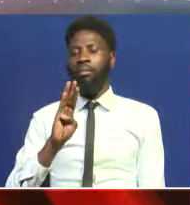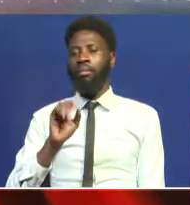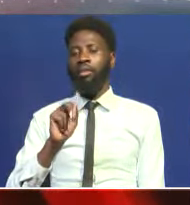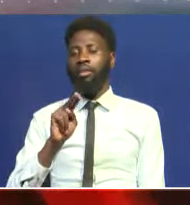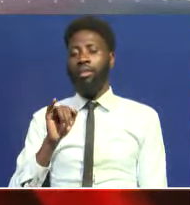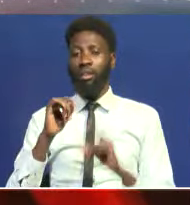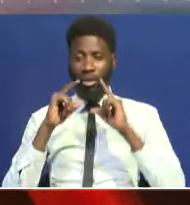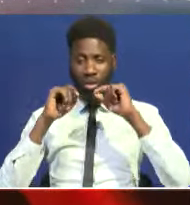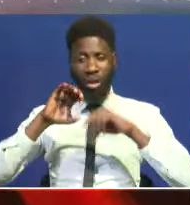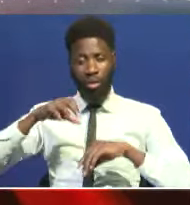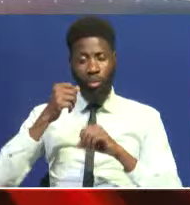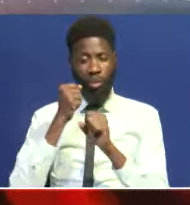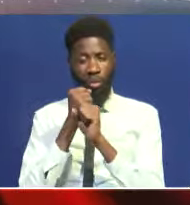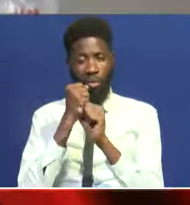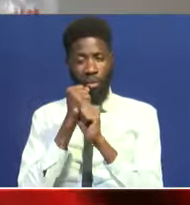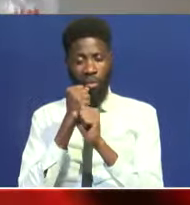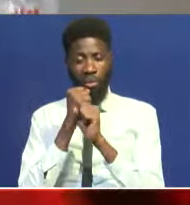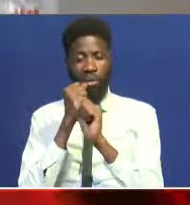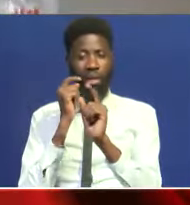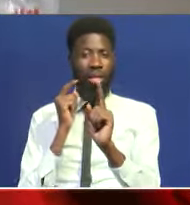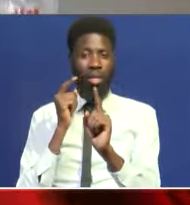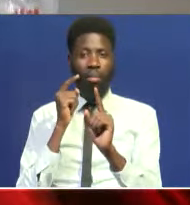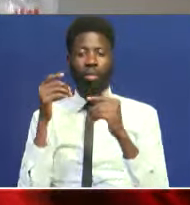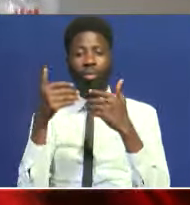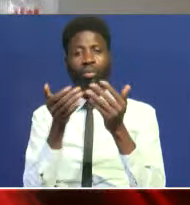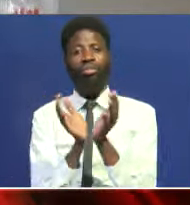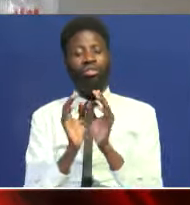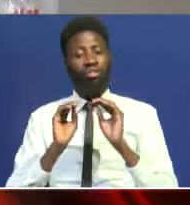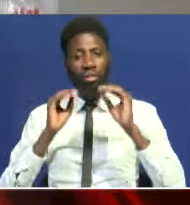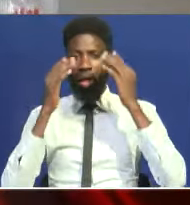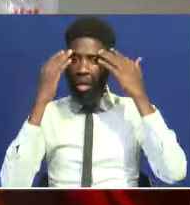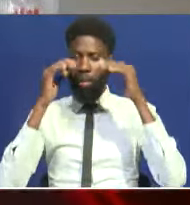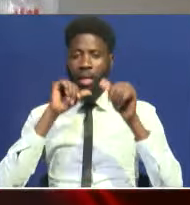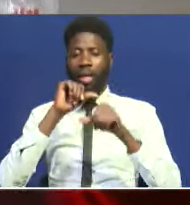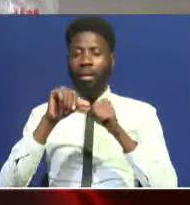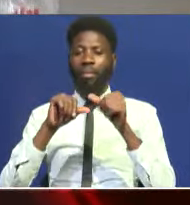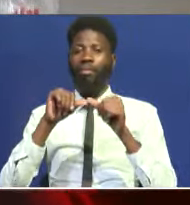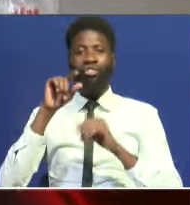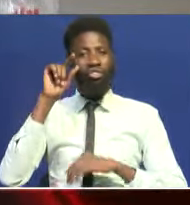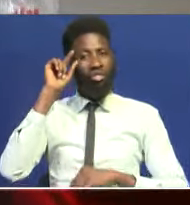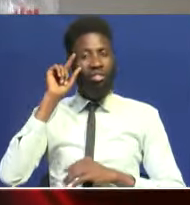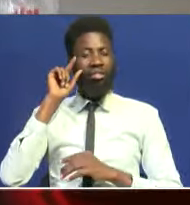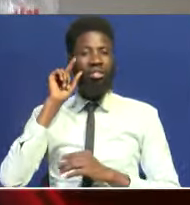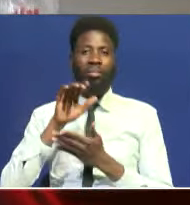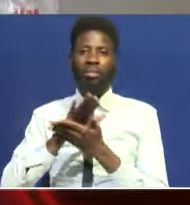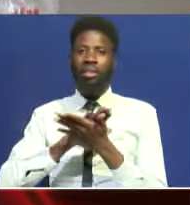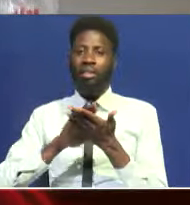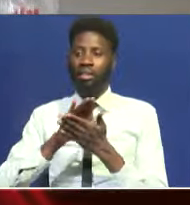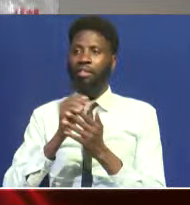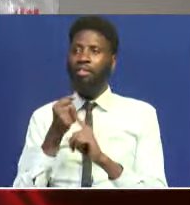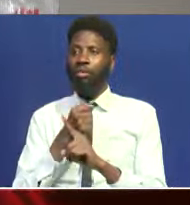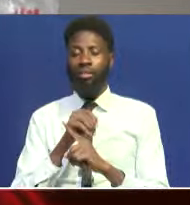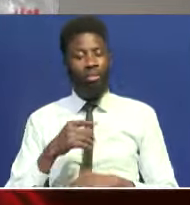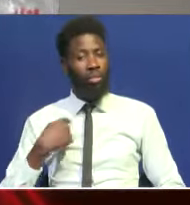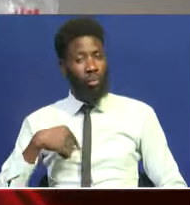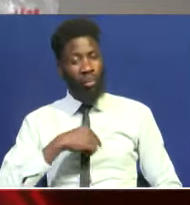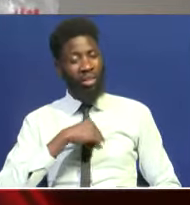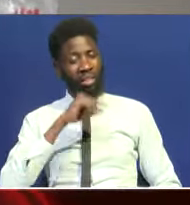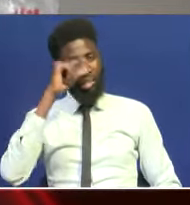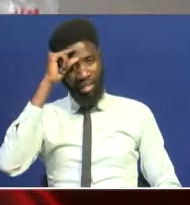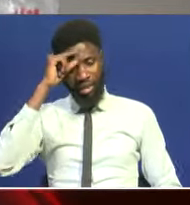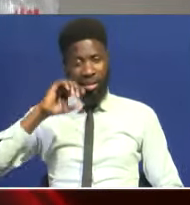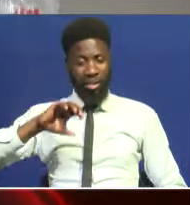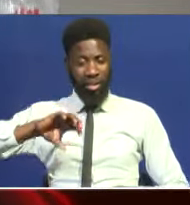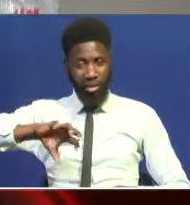community against gender-based violence. Kama serikali tumejumuika na civil society ili kwamba